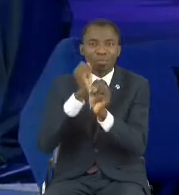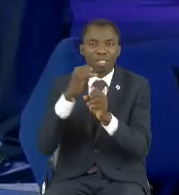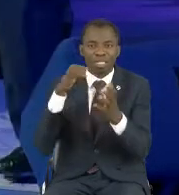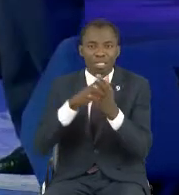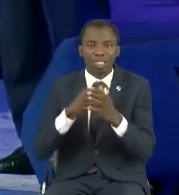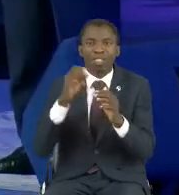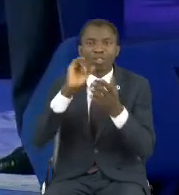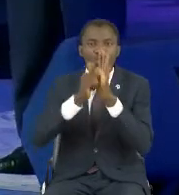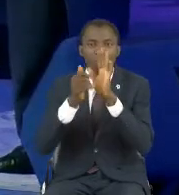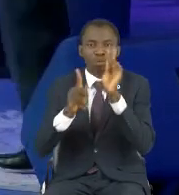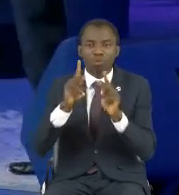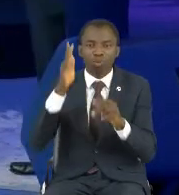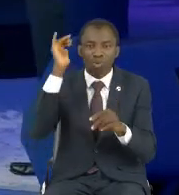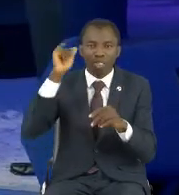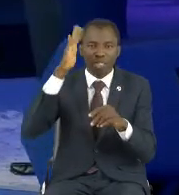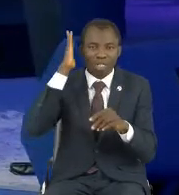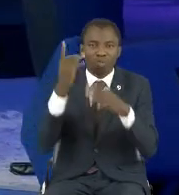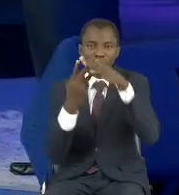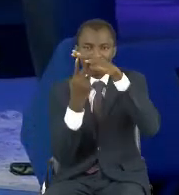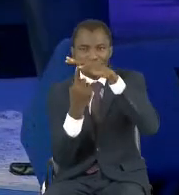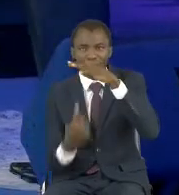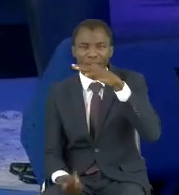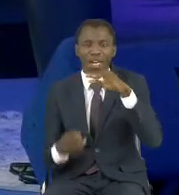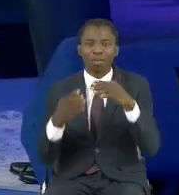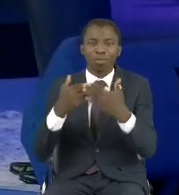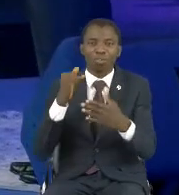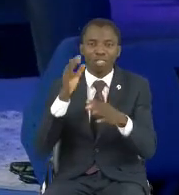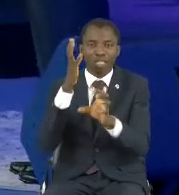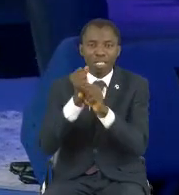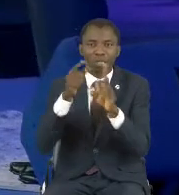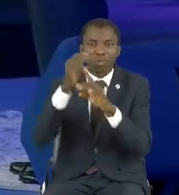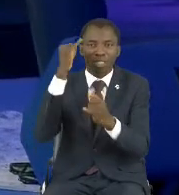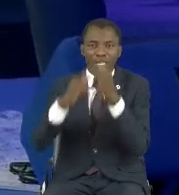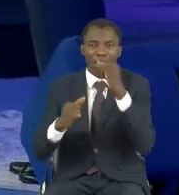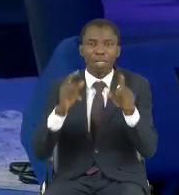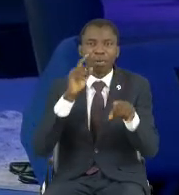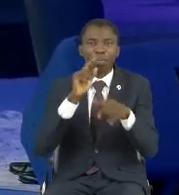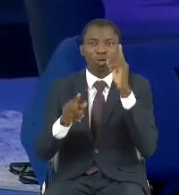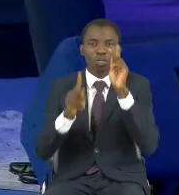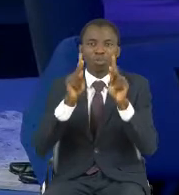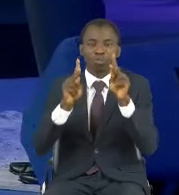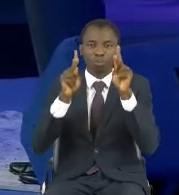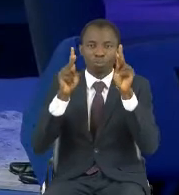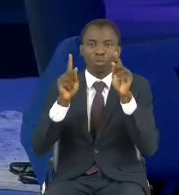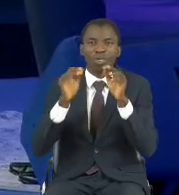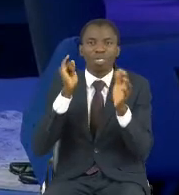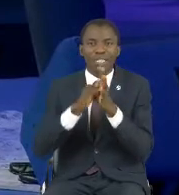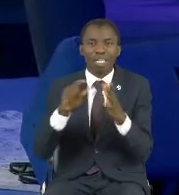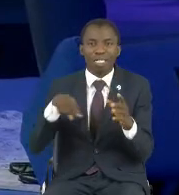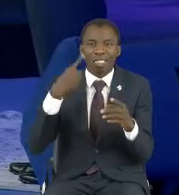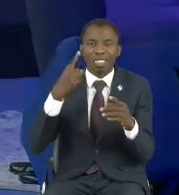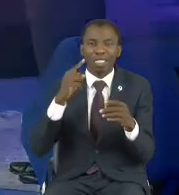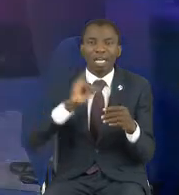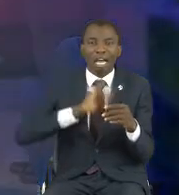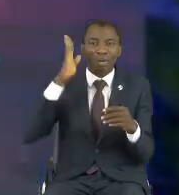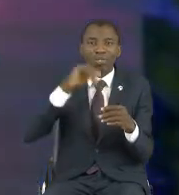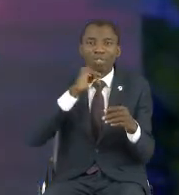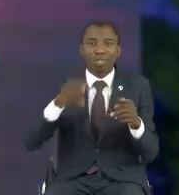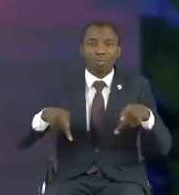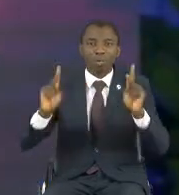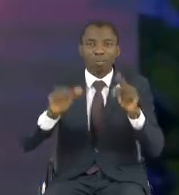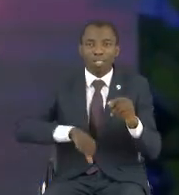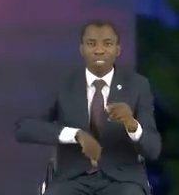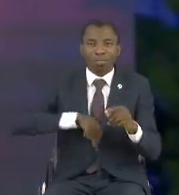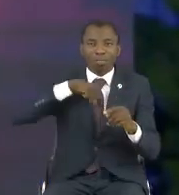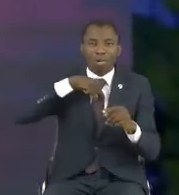them. But the people that say, I will not allow pride to hinder me and to stop me and